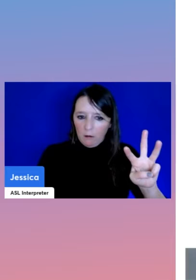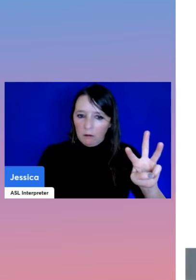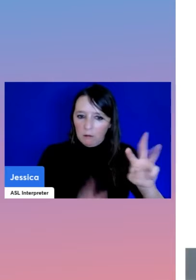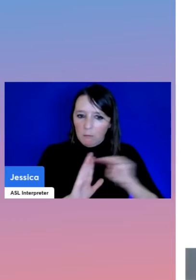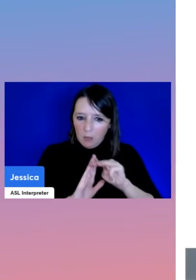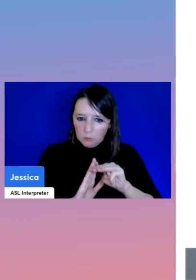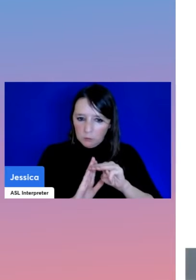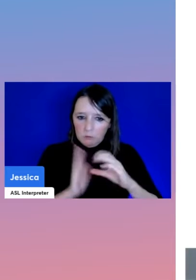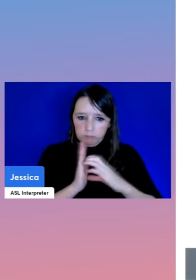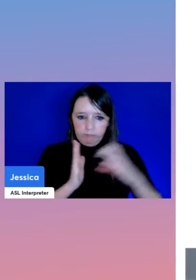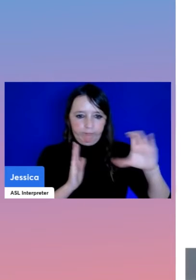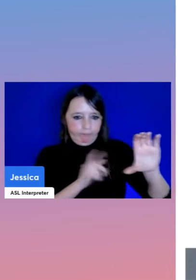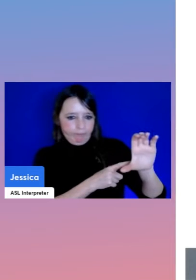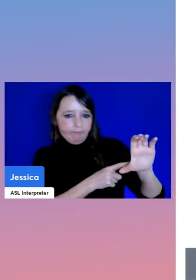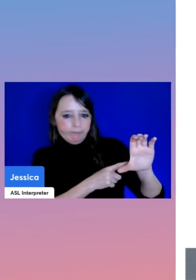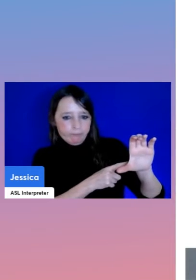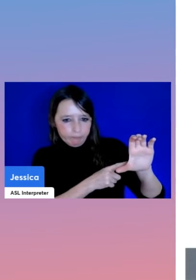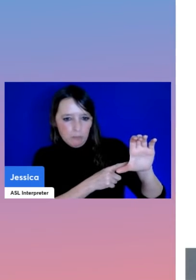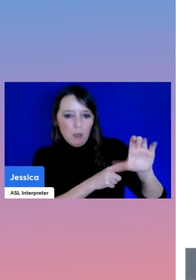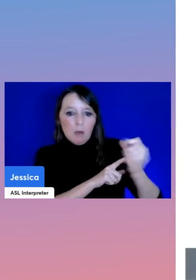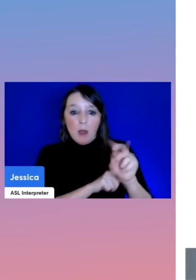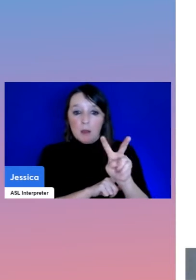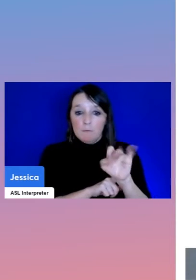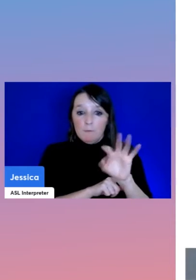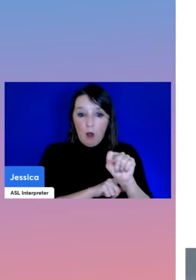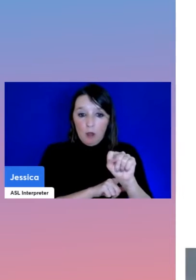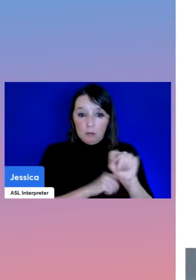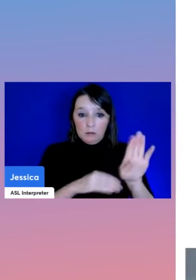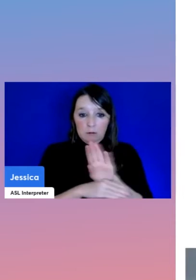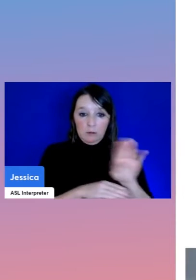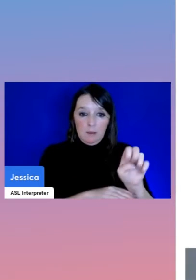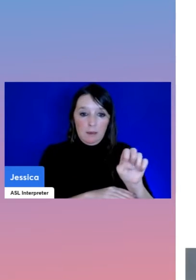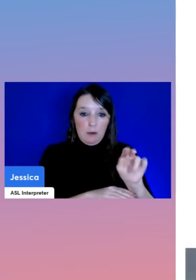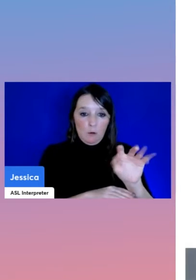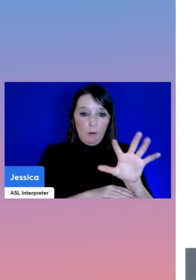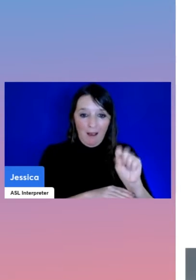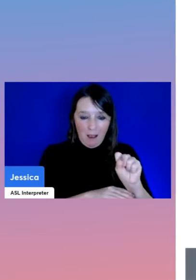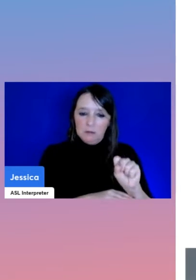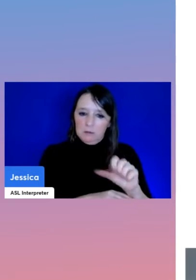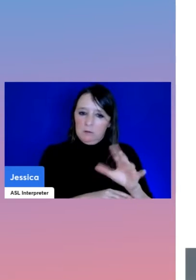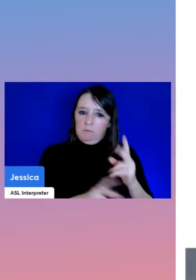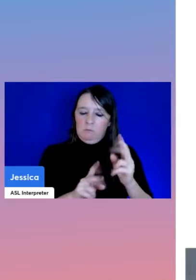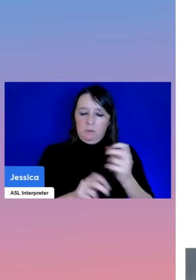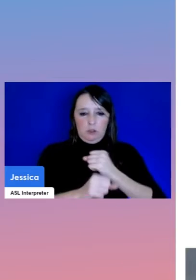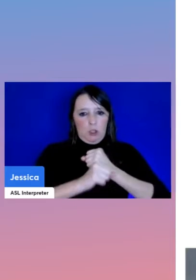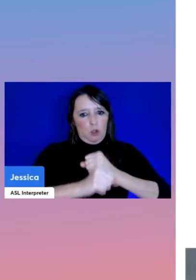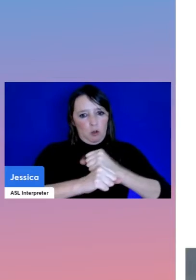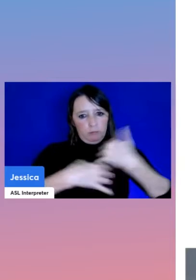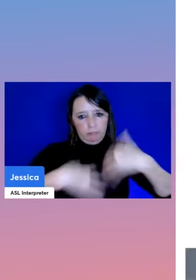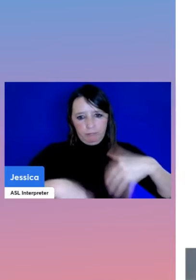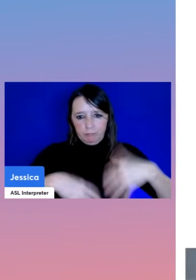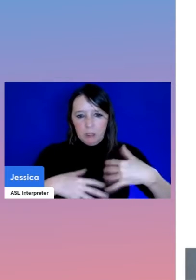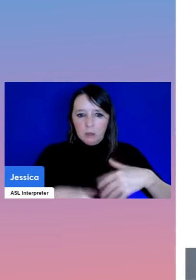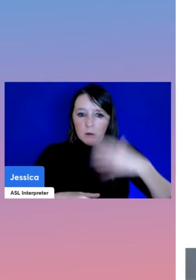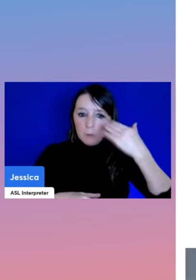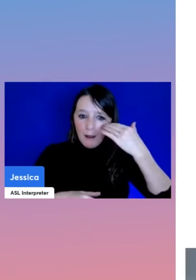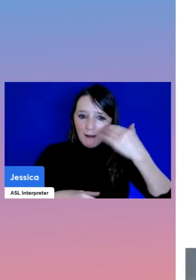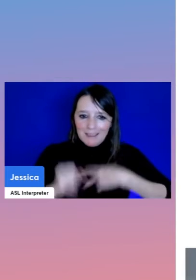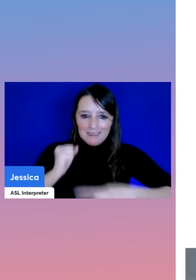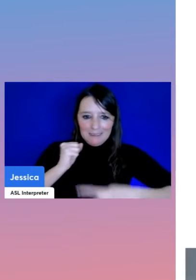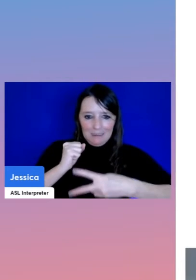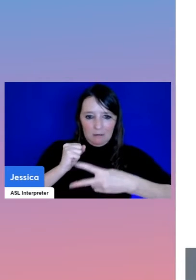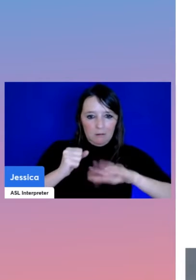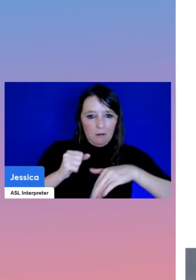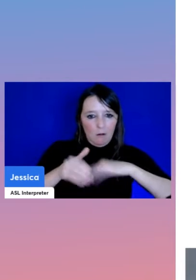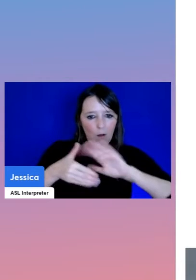Vault Enterprise offers a more secure method using this hardware security module. It stores and retrieves the